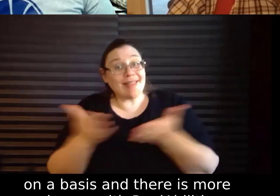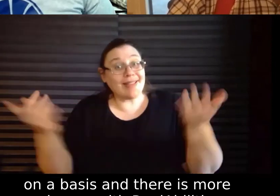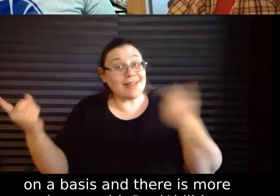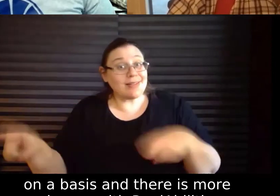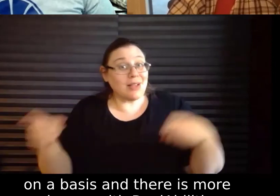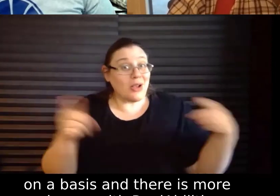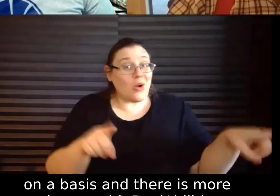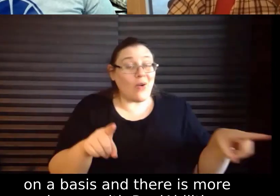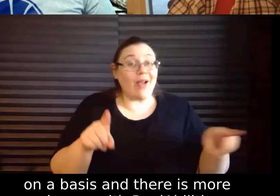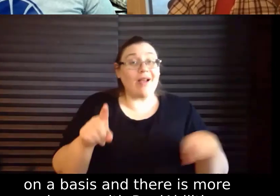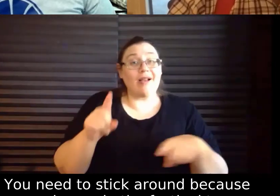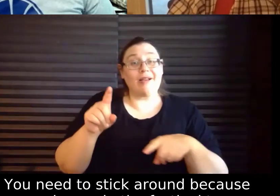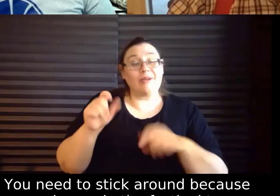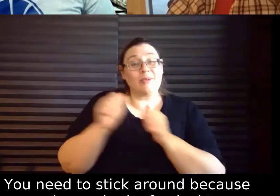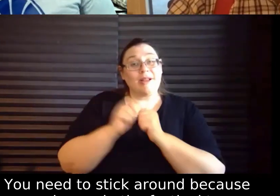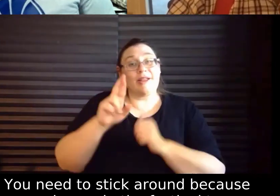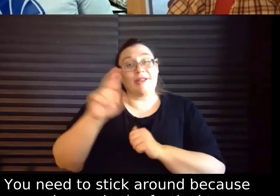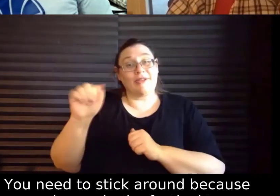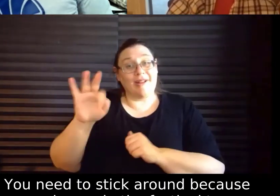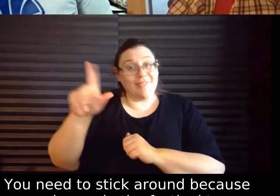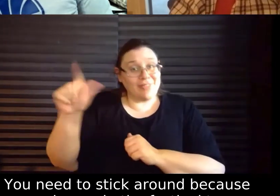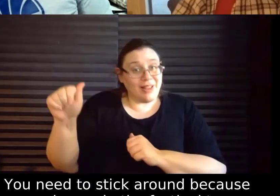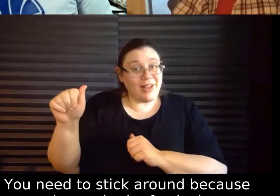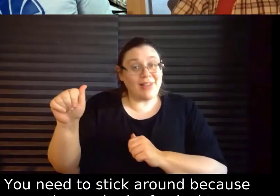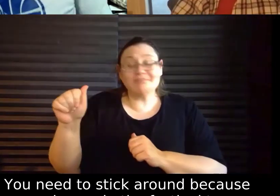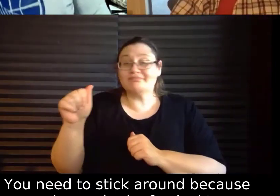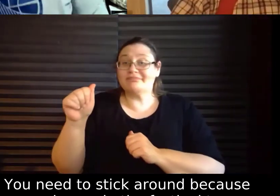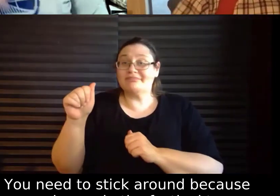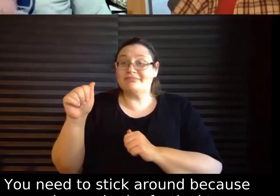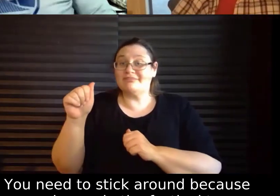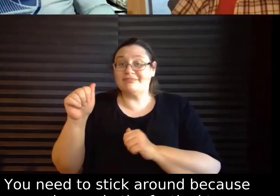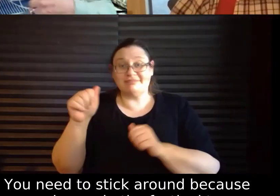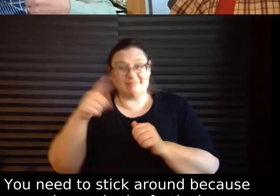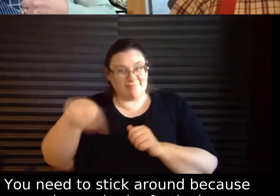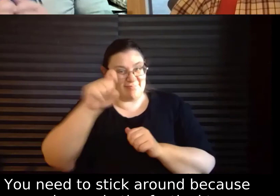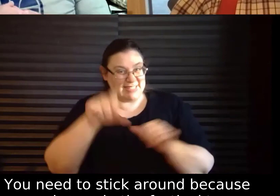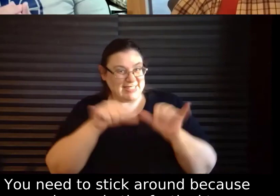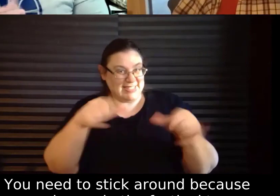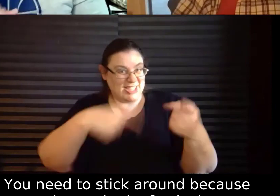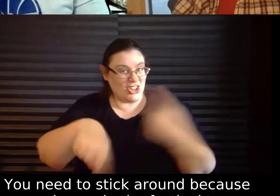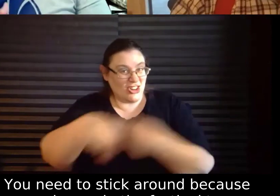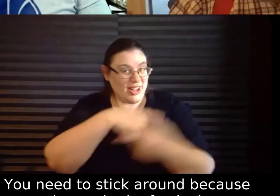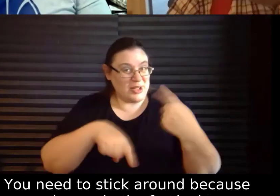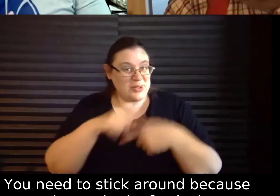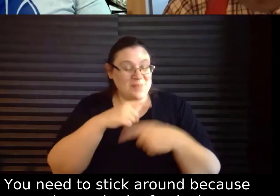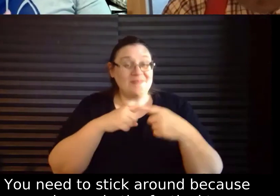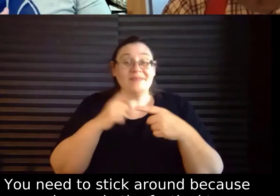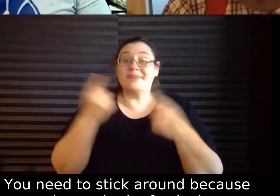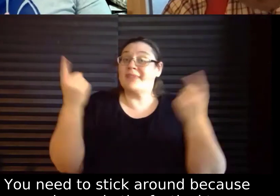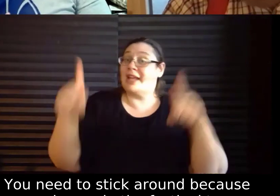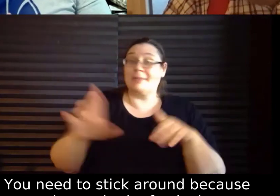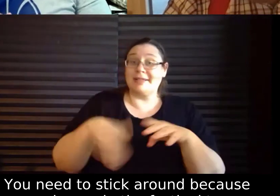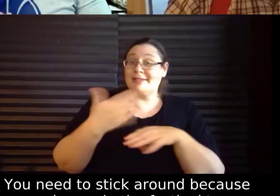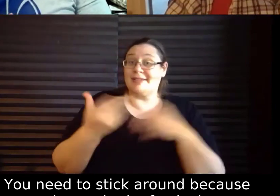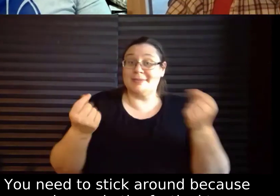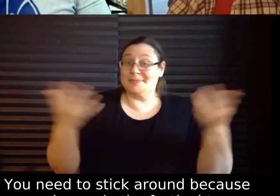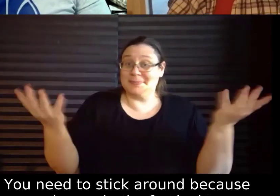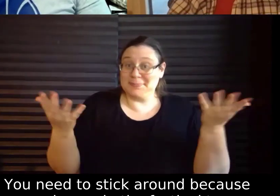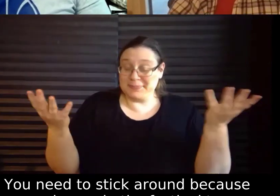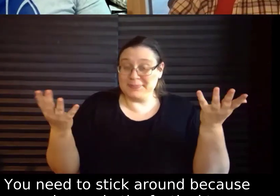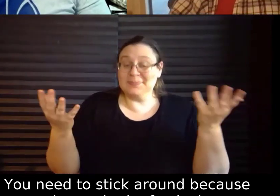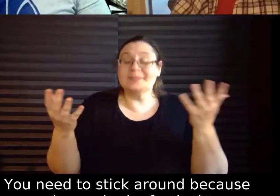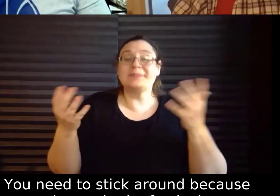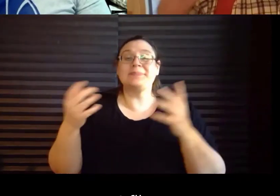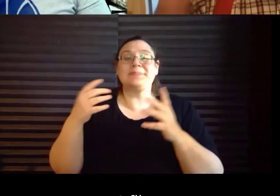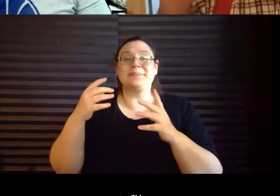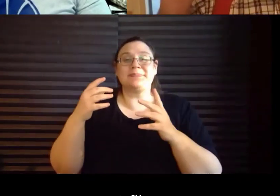at ReelAbilities, and you guys need to stick around because coming up is in